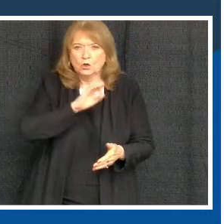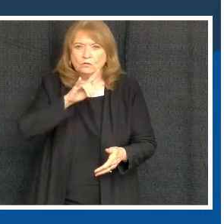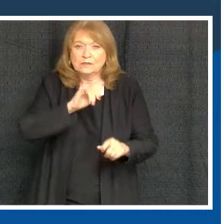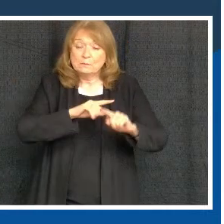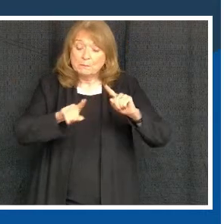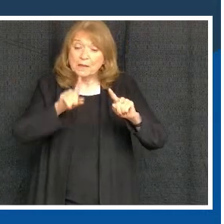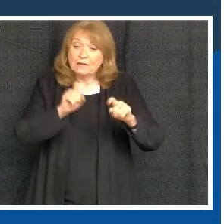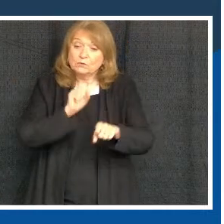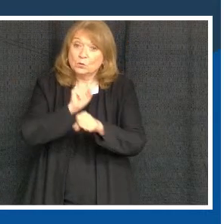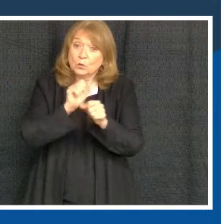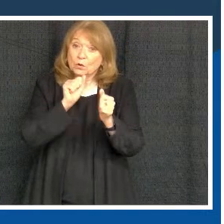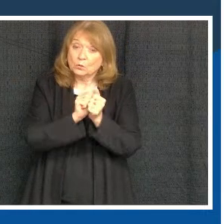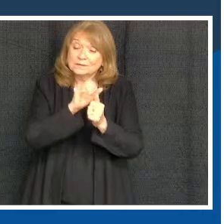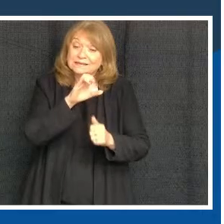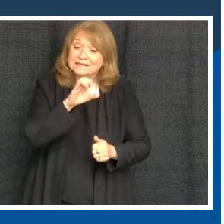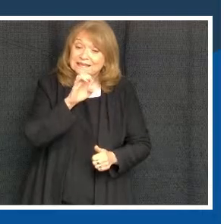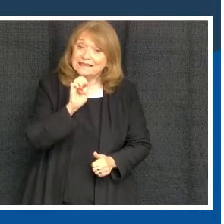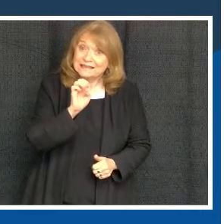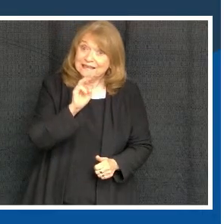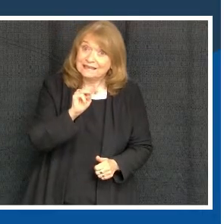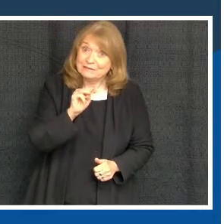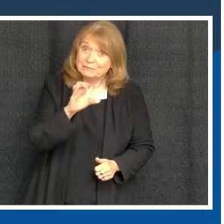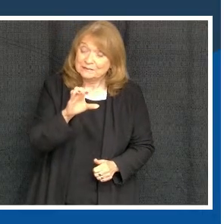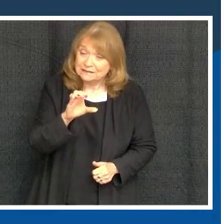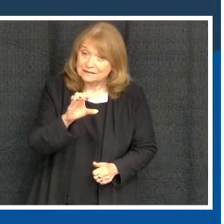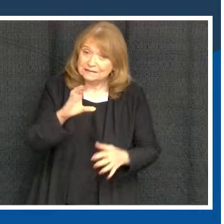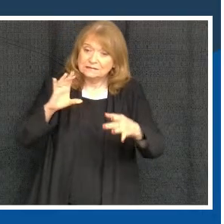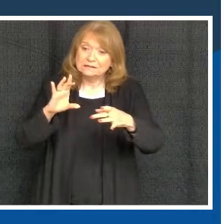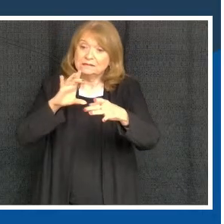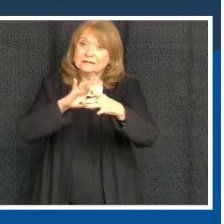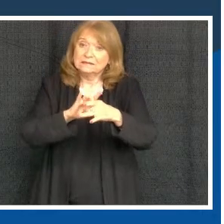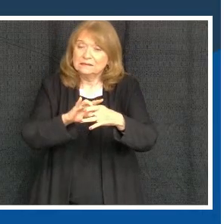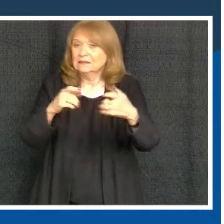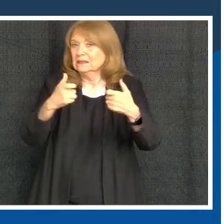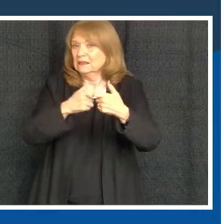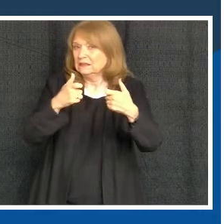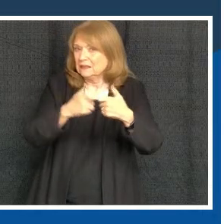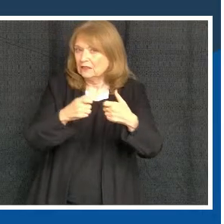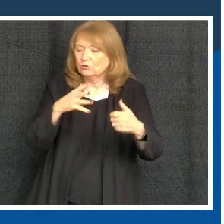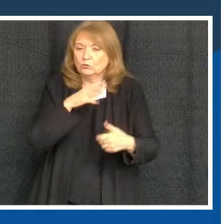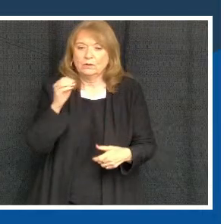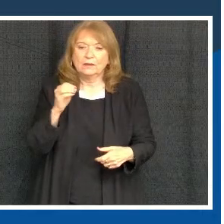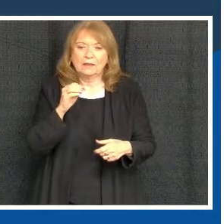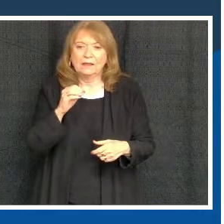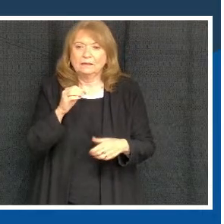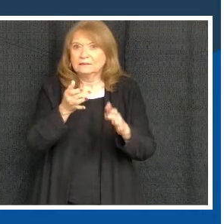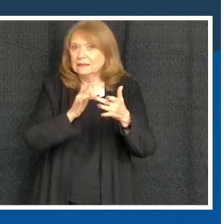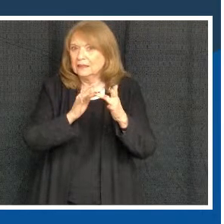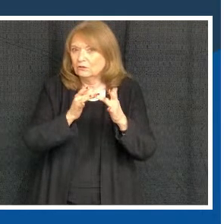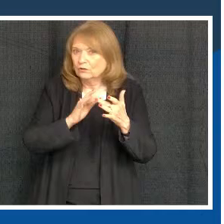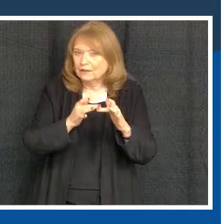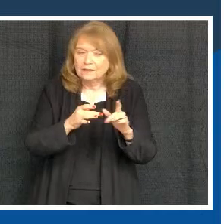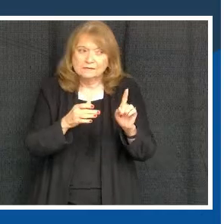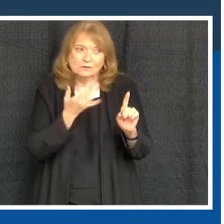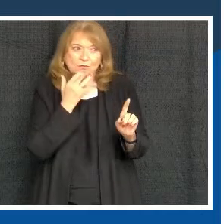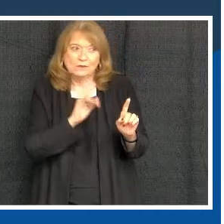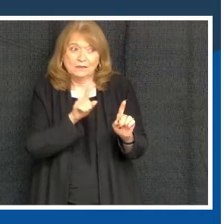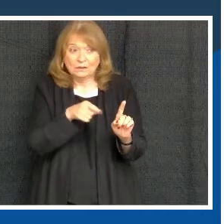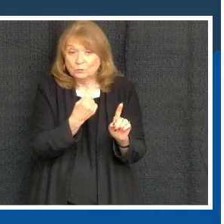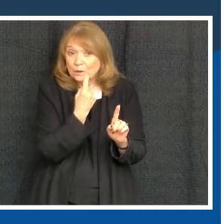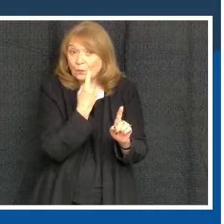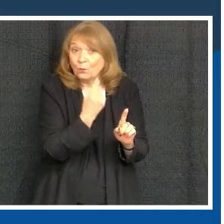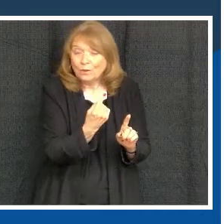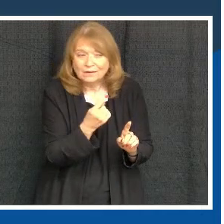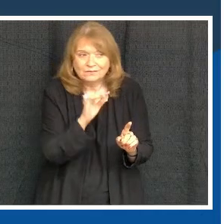with CEMC on transferring the electric and broadband load. Luckily, only one of these parcels has a structure on it. It's a